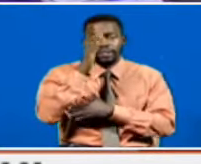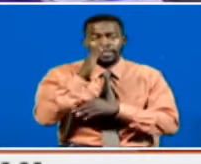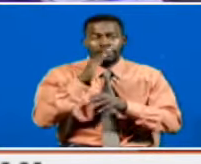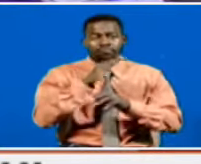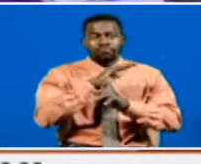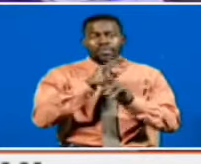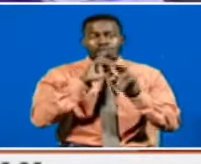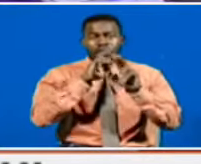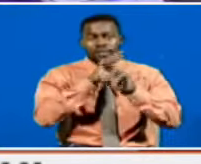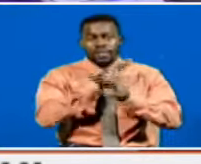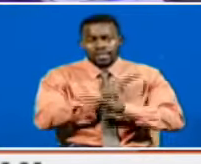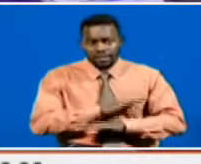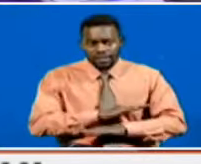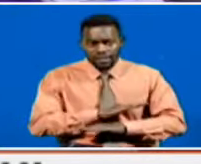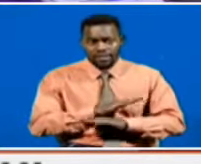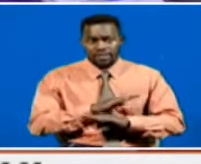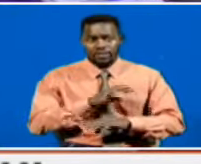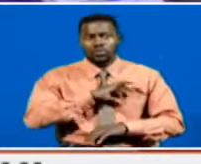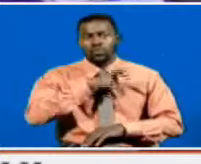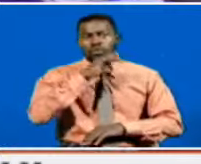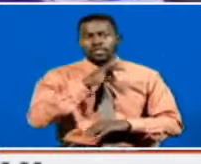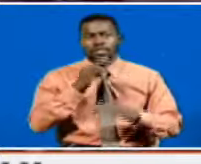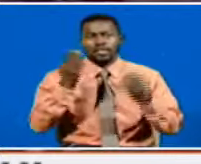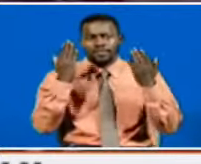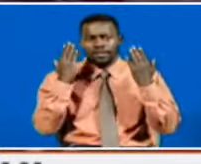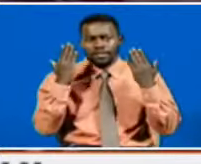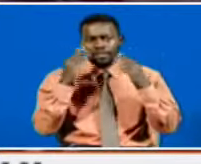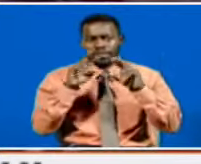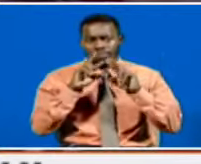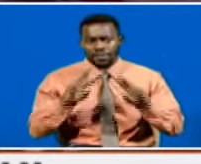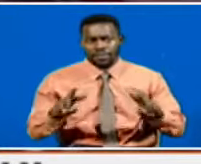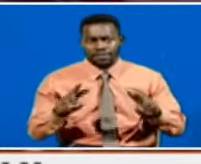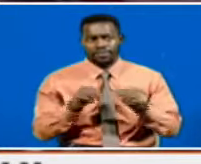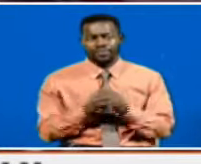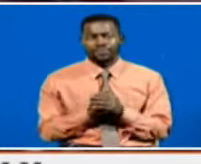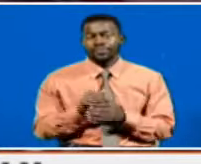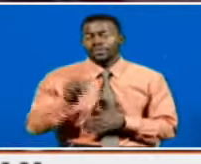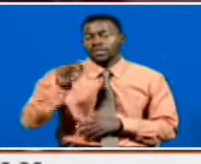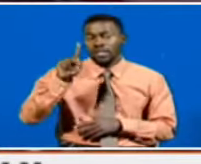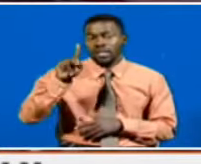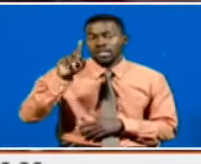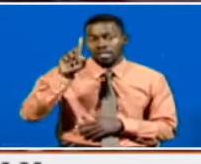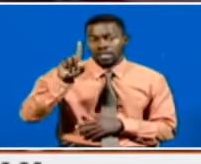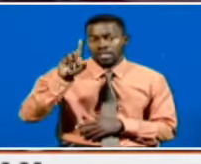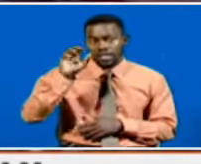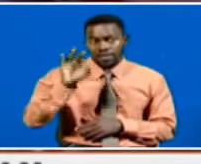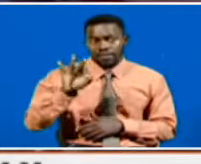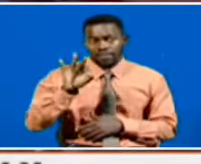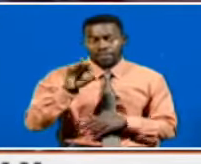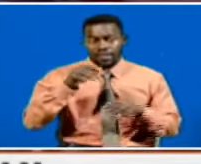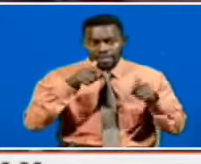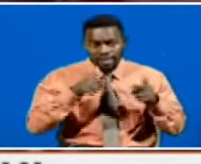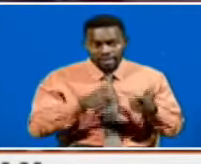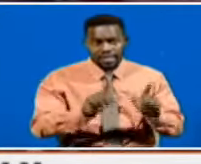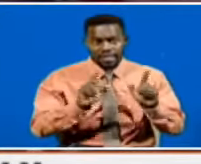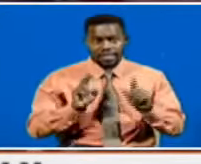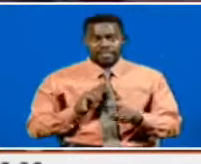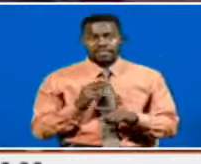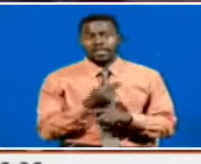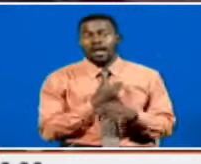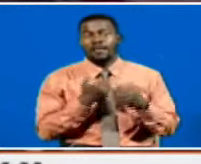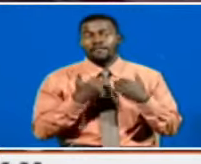soul in eternal peace. And to the Kenya Defense Forces, let us uphold the